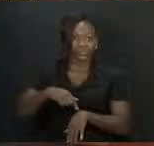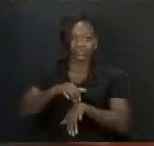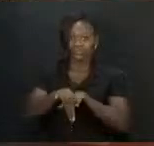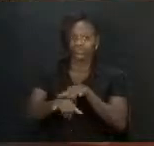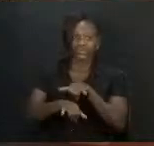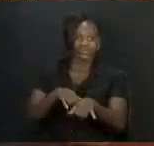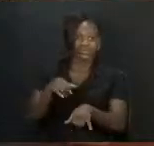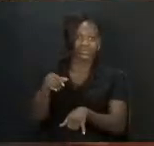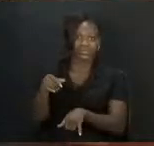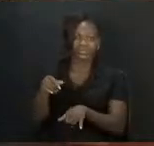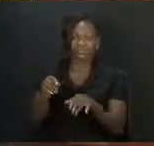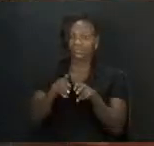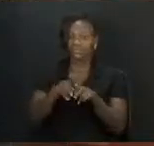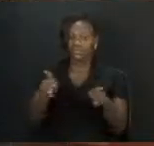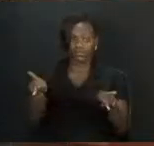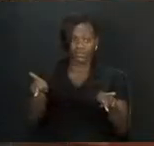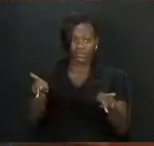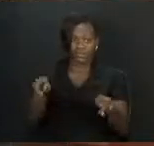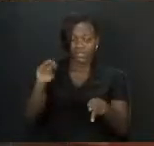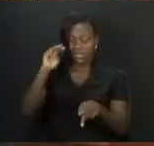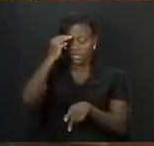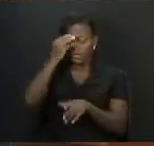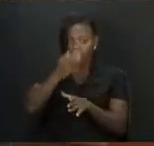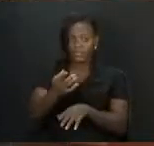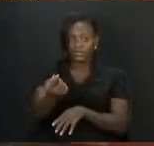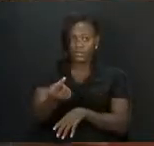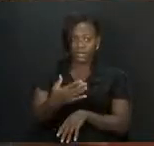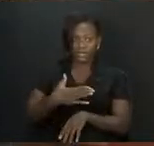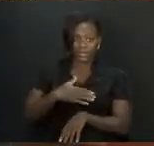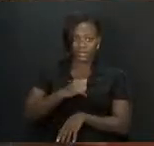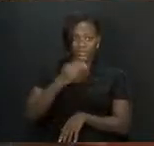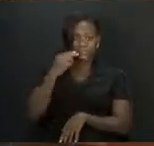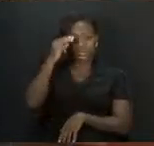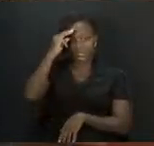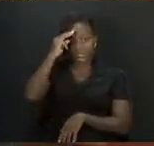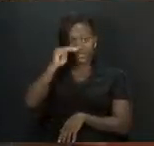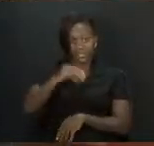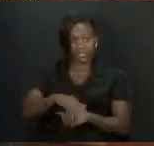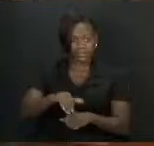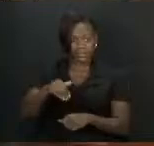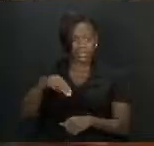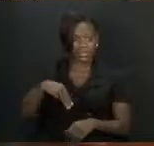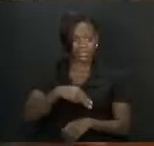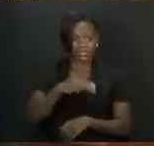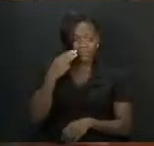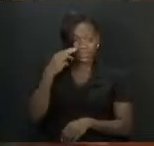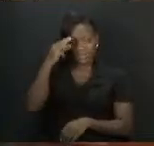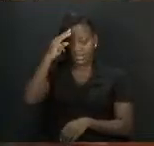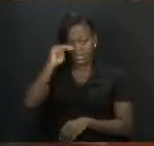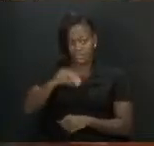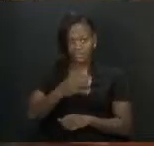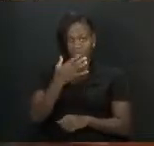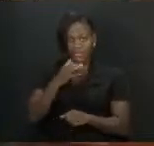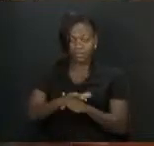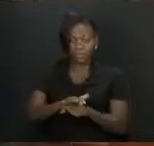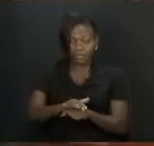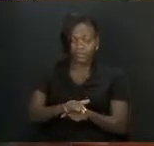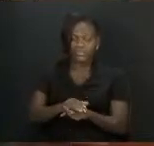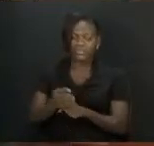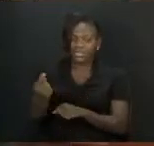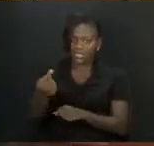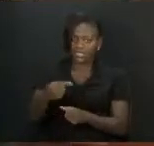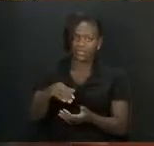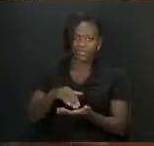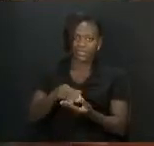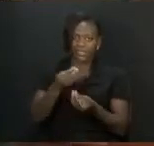the eyes of the public. The Minister was here. I saw him myself. Other members also saw him. And he has promised to come back and brief